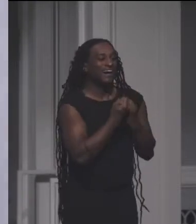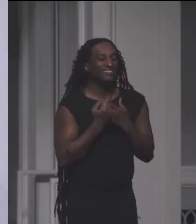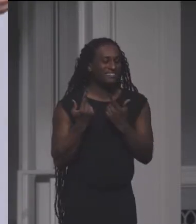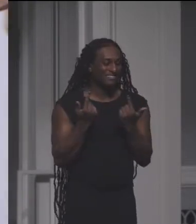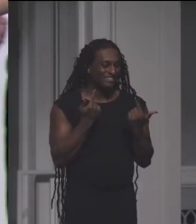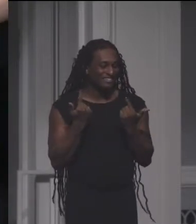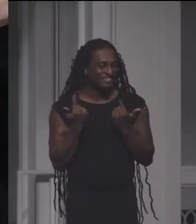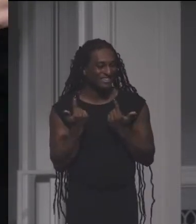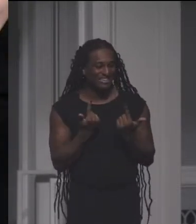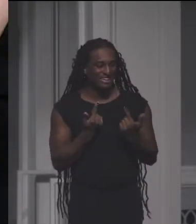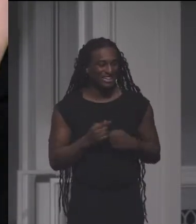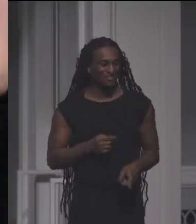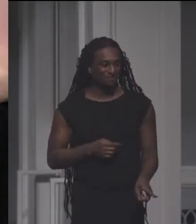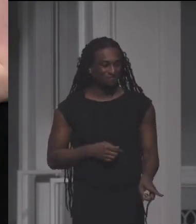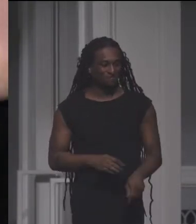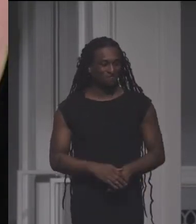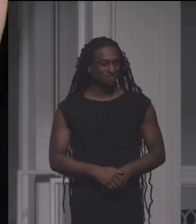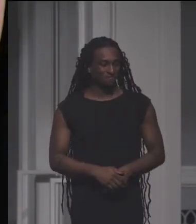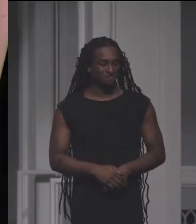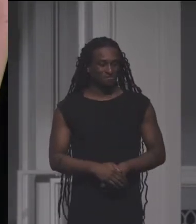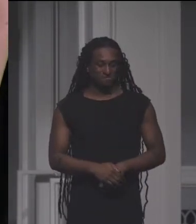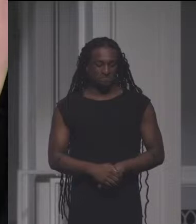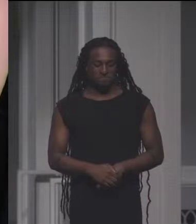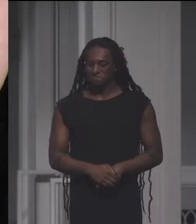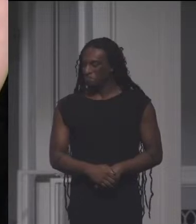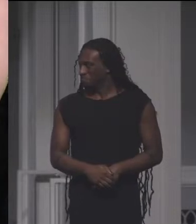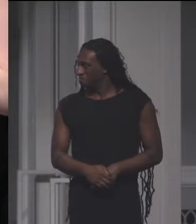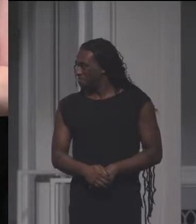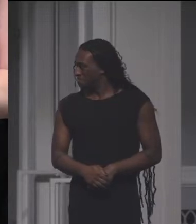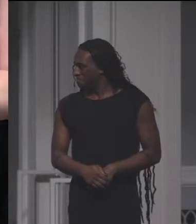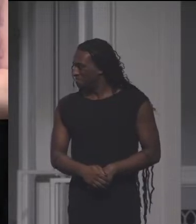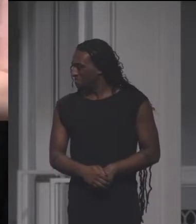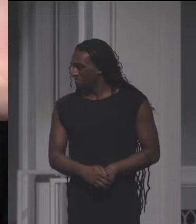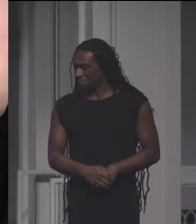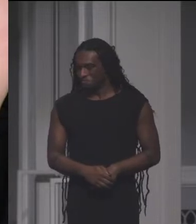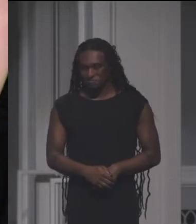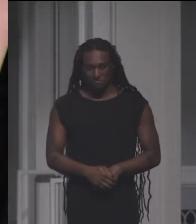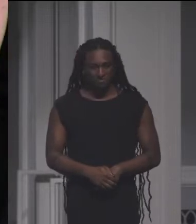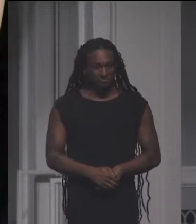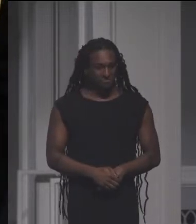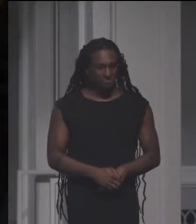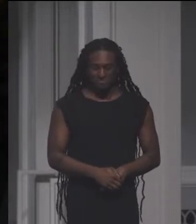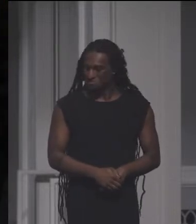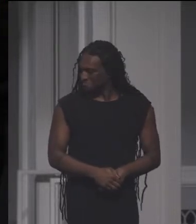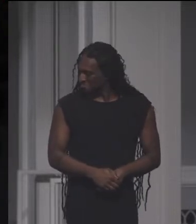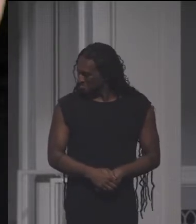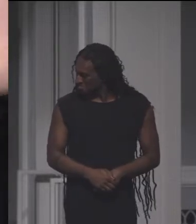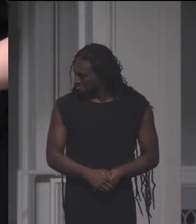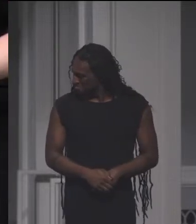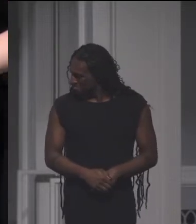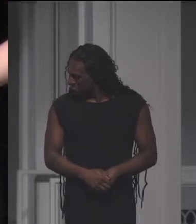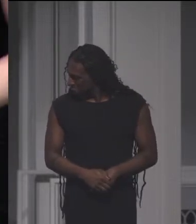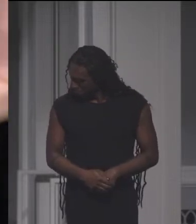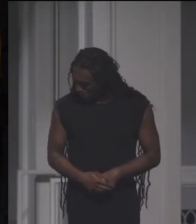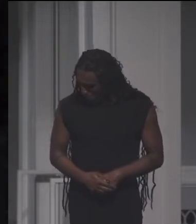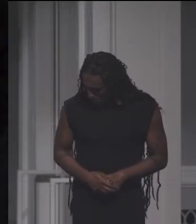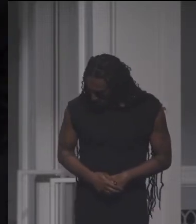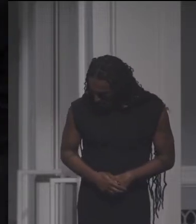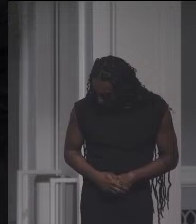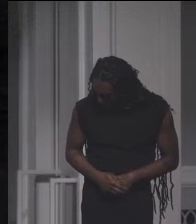community effort. Okay. Oh, thank you. Yeah. Oh, what happened? I don't know. There you